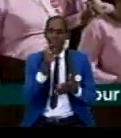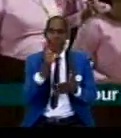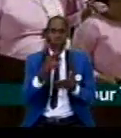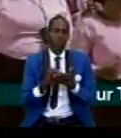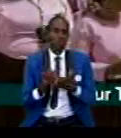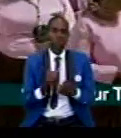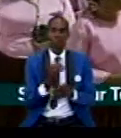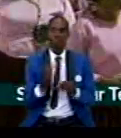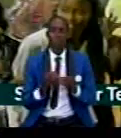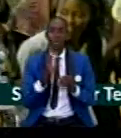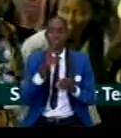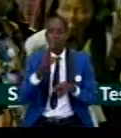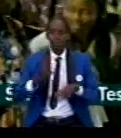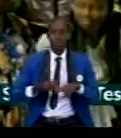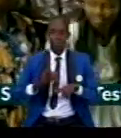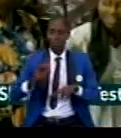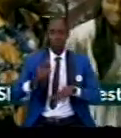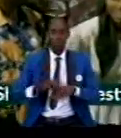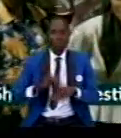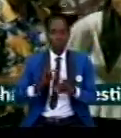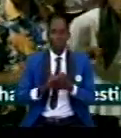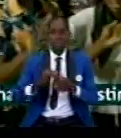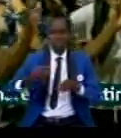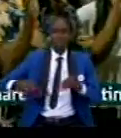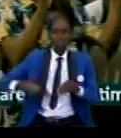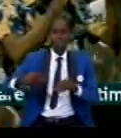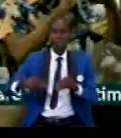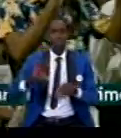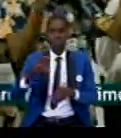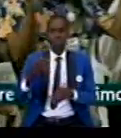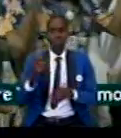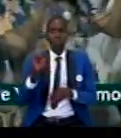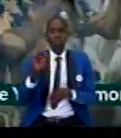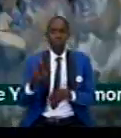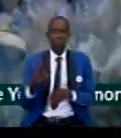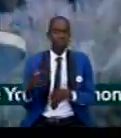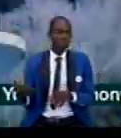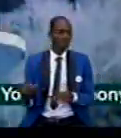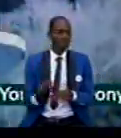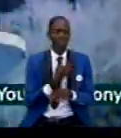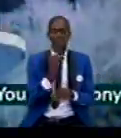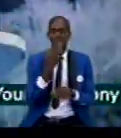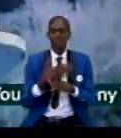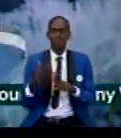wheelchair. Carry that wheelchair, you are not born with it.